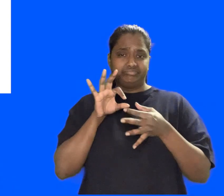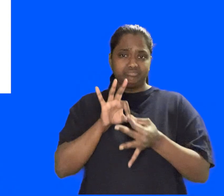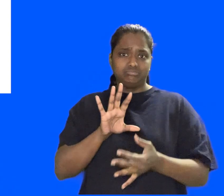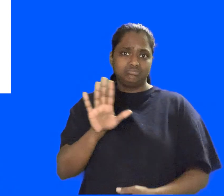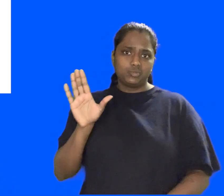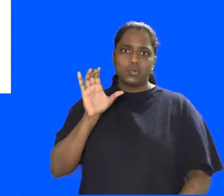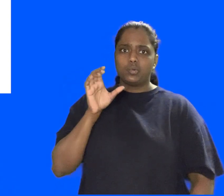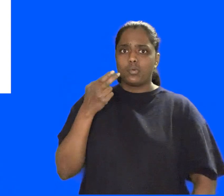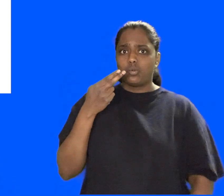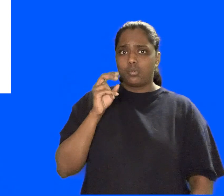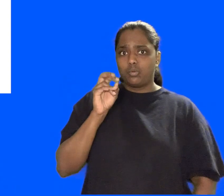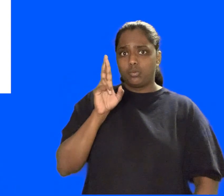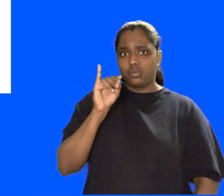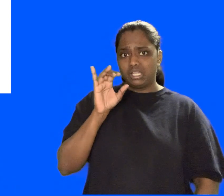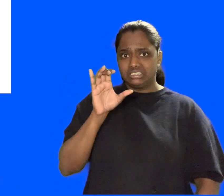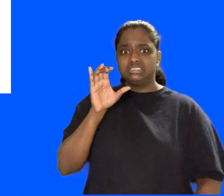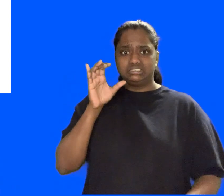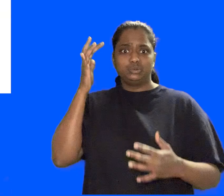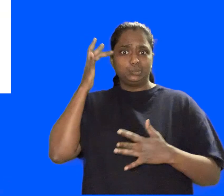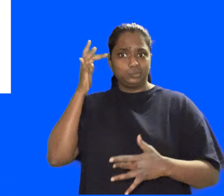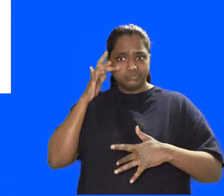artists.